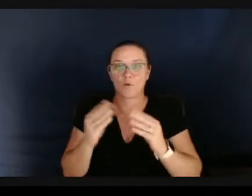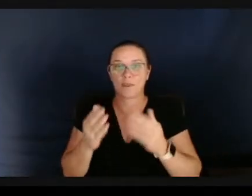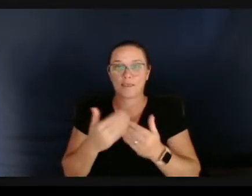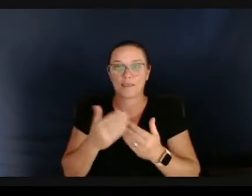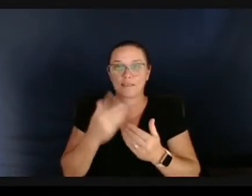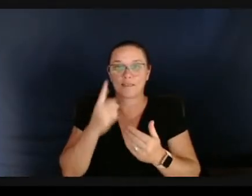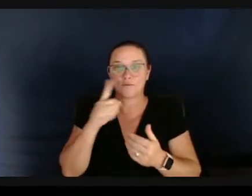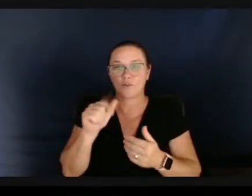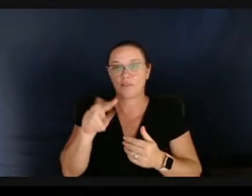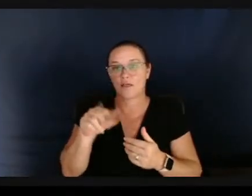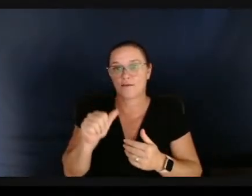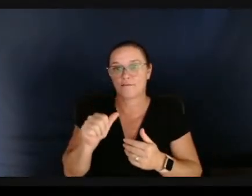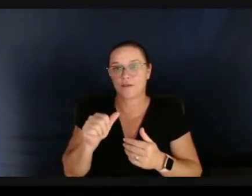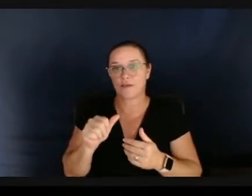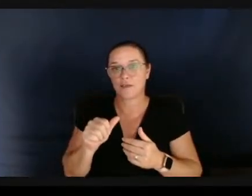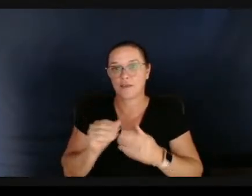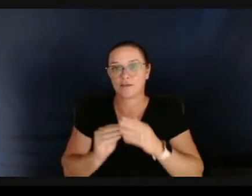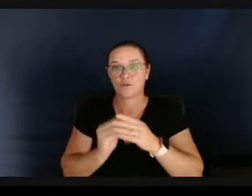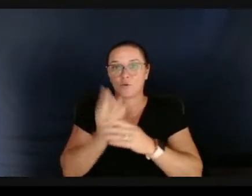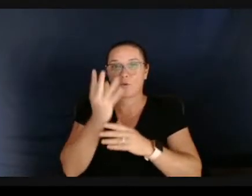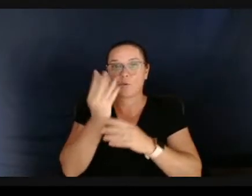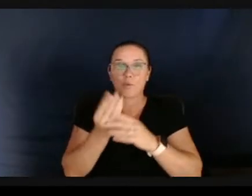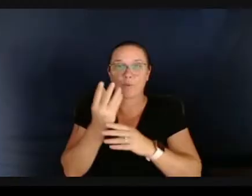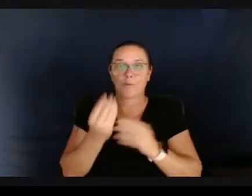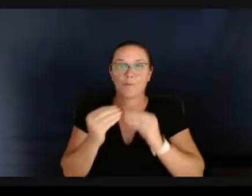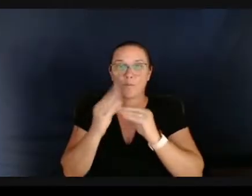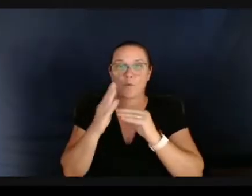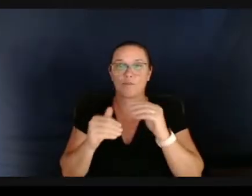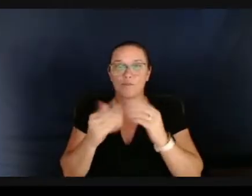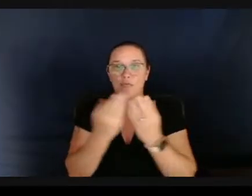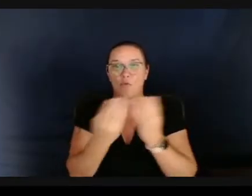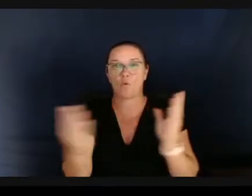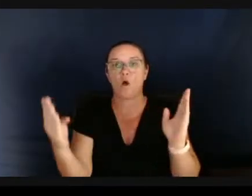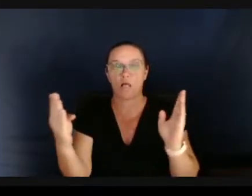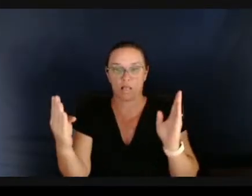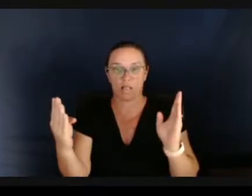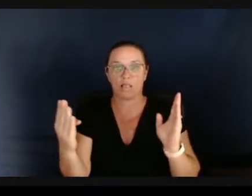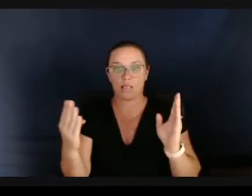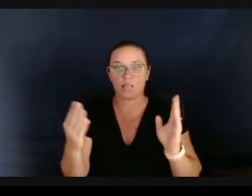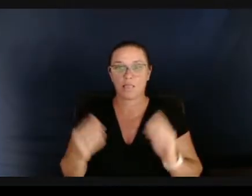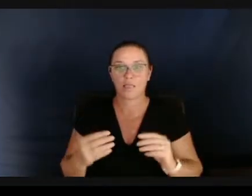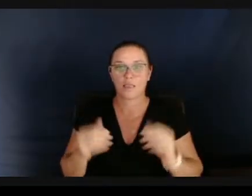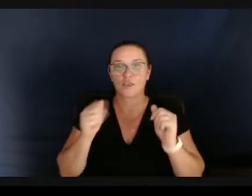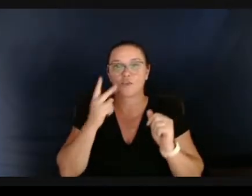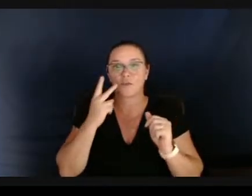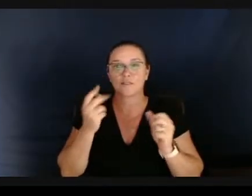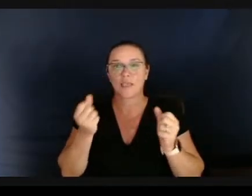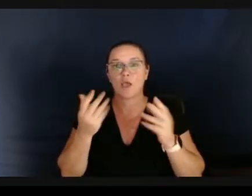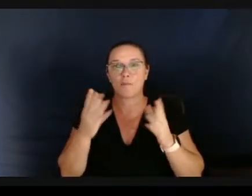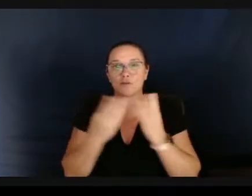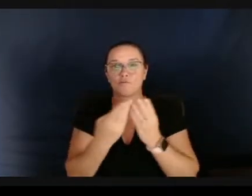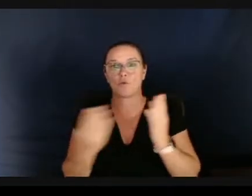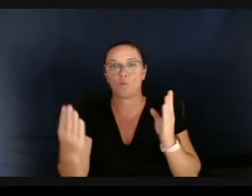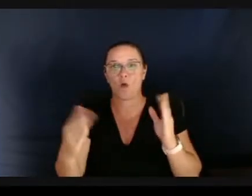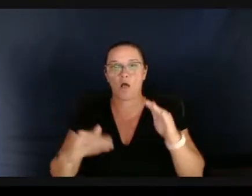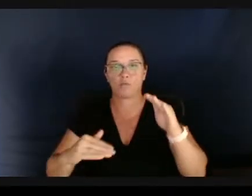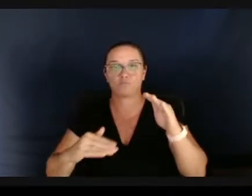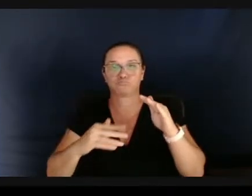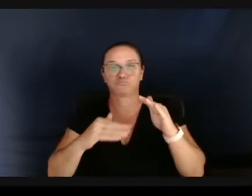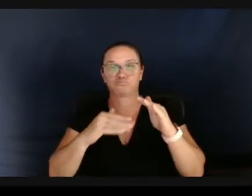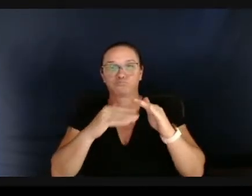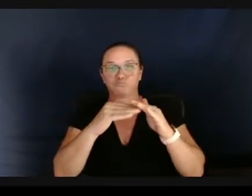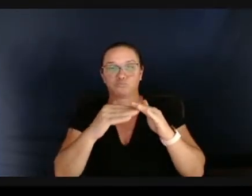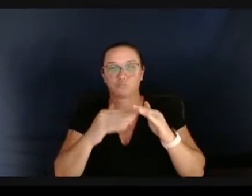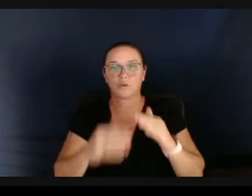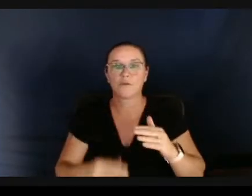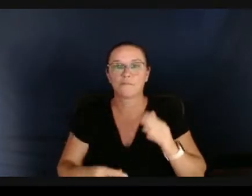escape the crater wall, right? So really can see that there, how much of that crater wall has been buried. And that's likely where the lava is